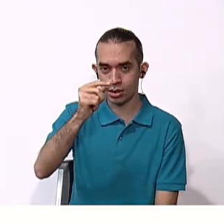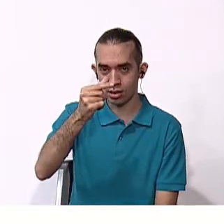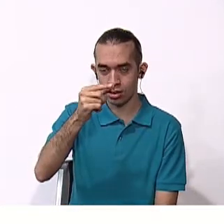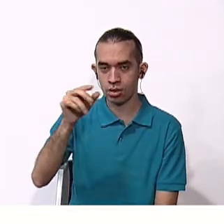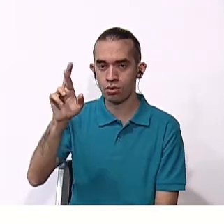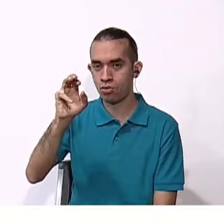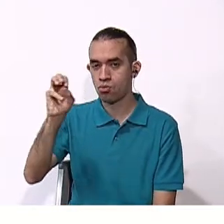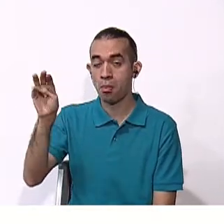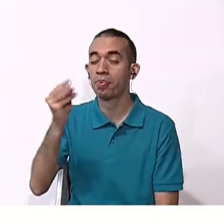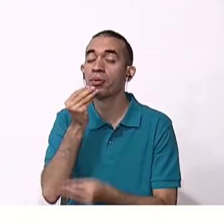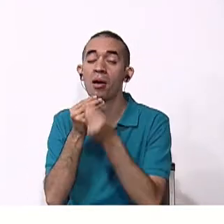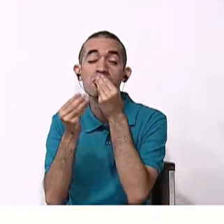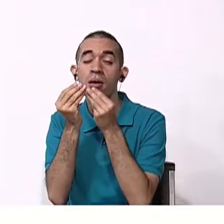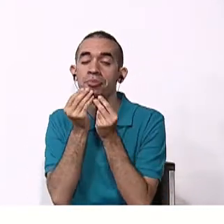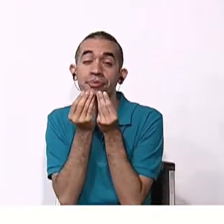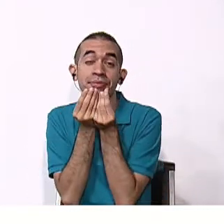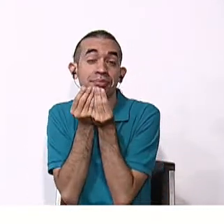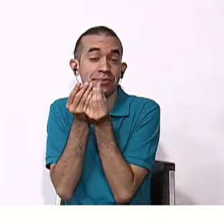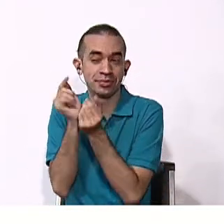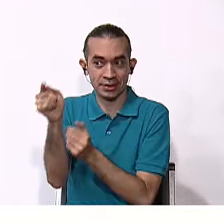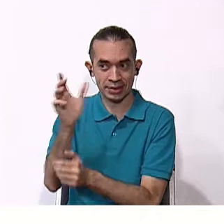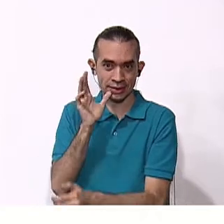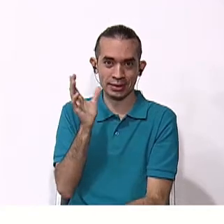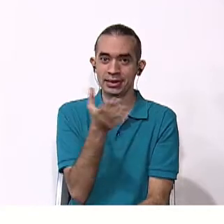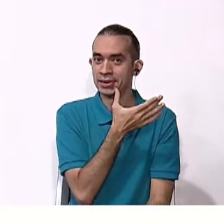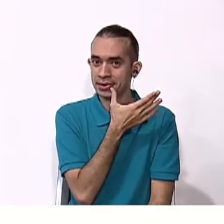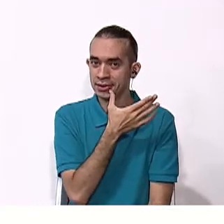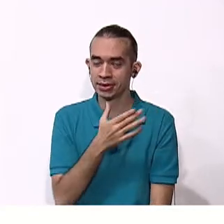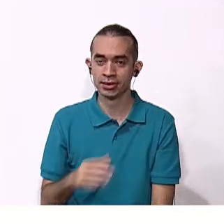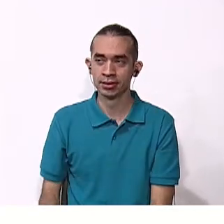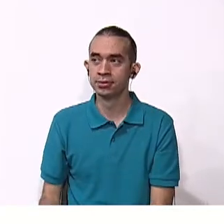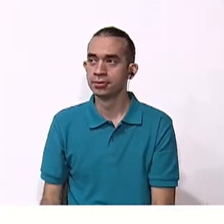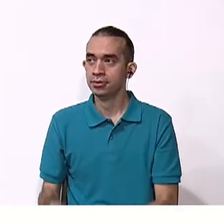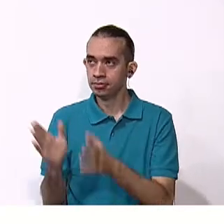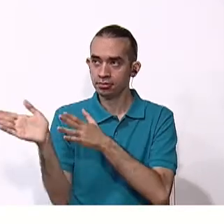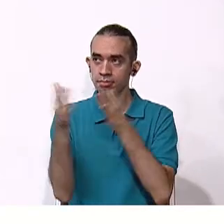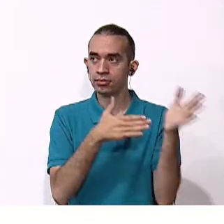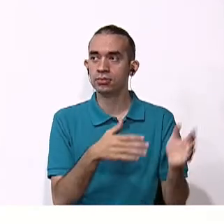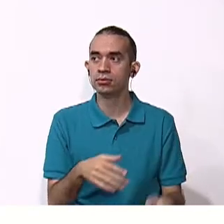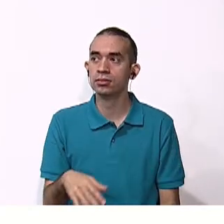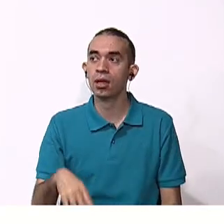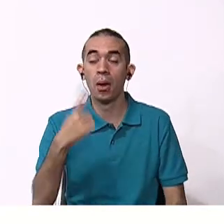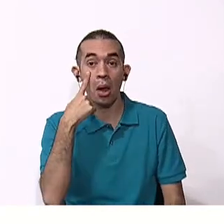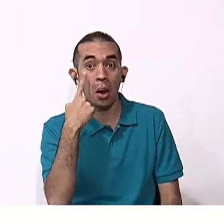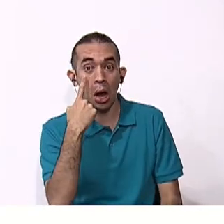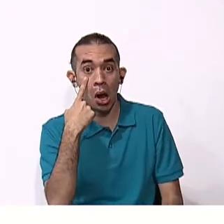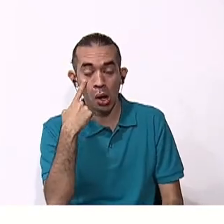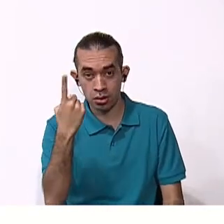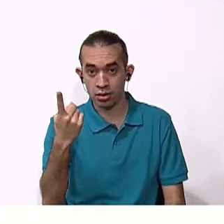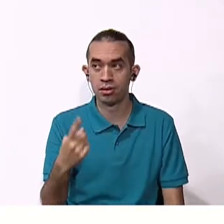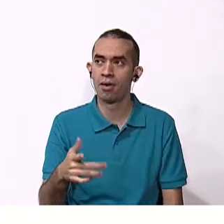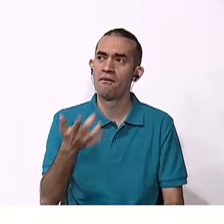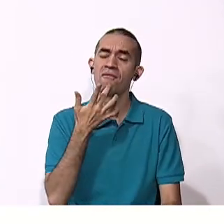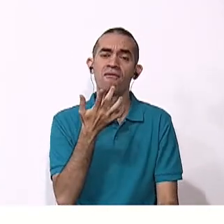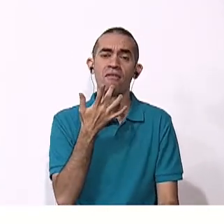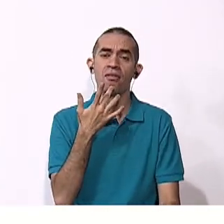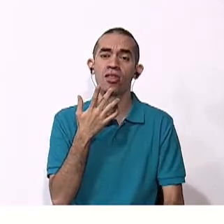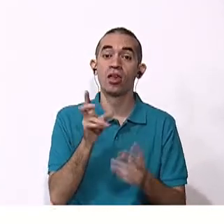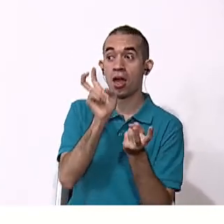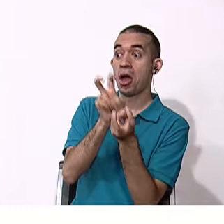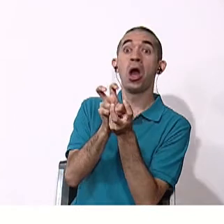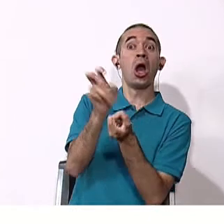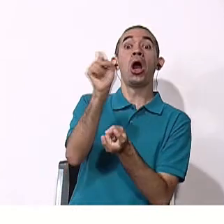Delicious food in the dining room. Then we have, oh, look, Jack, your favorite.